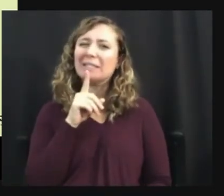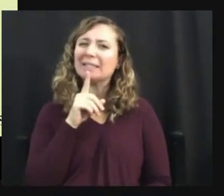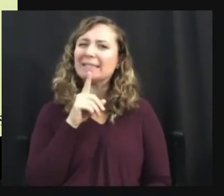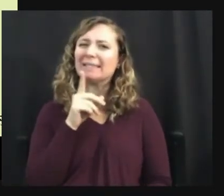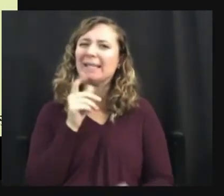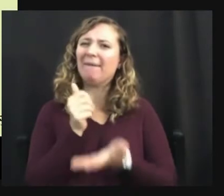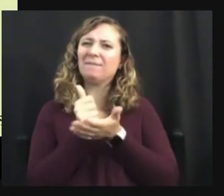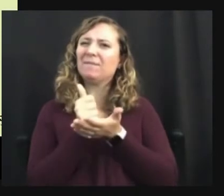Um, because.